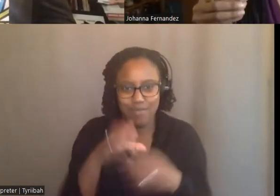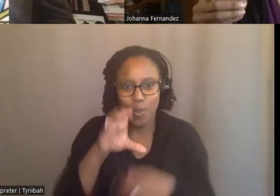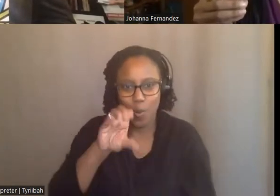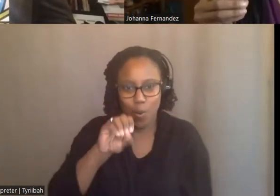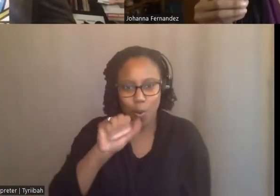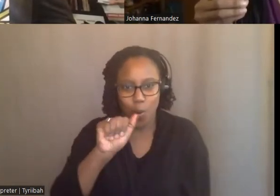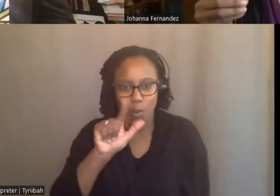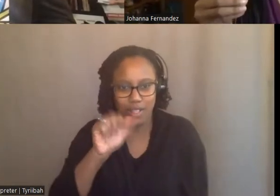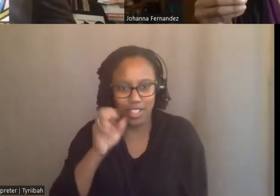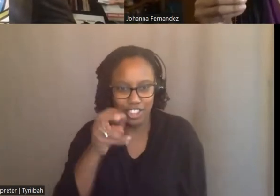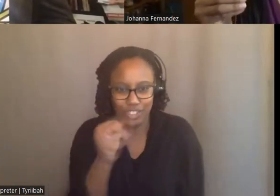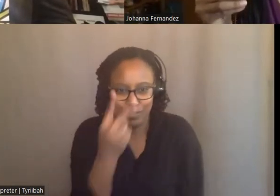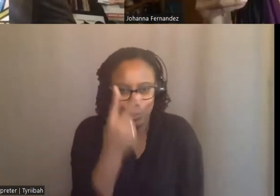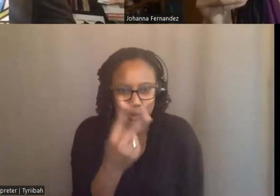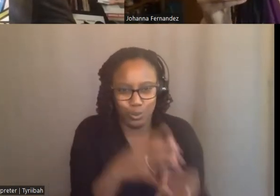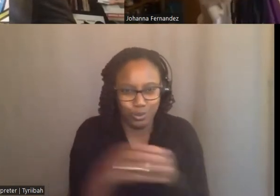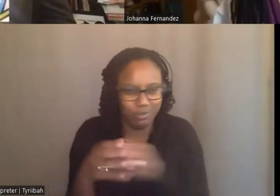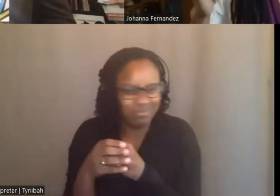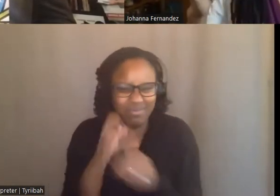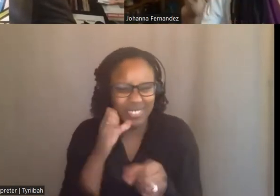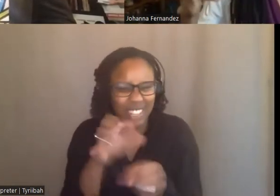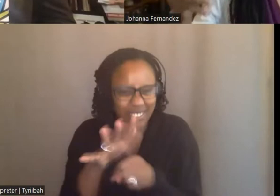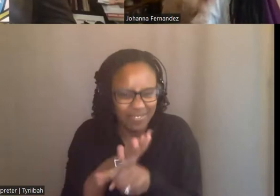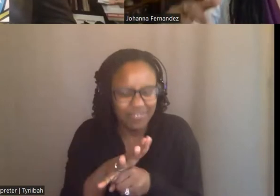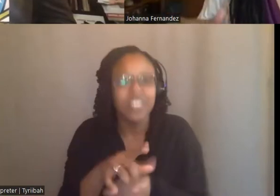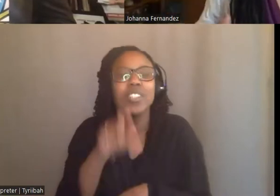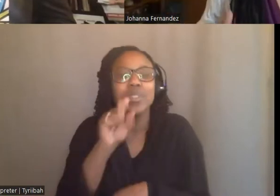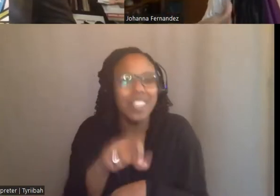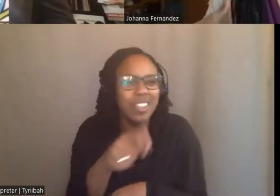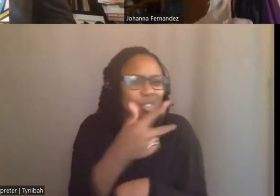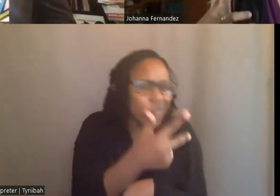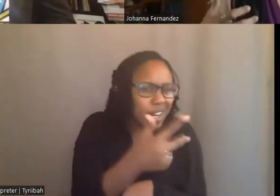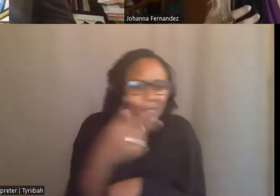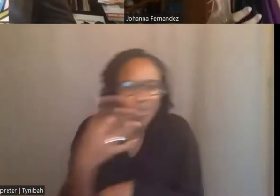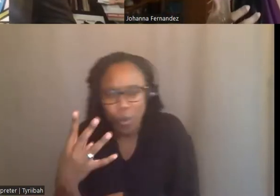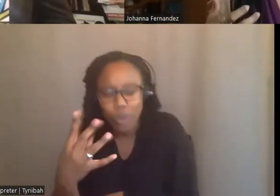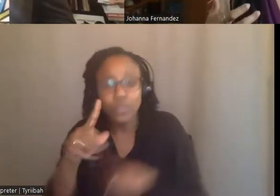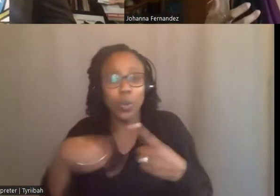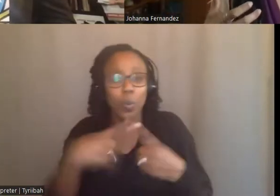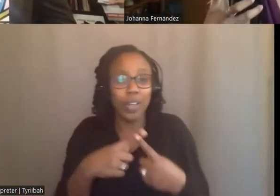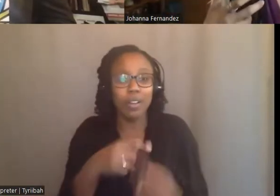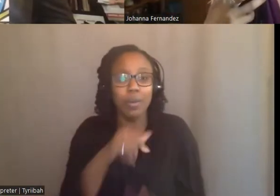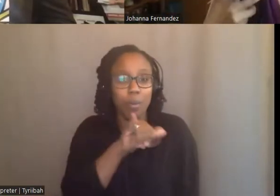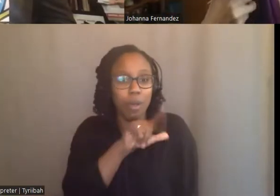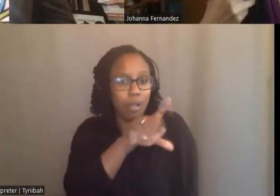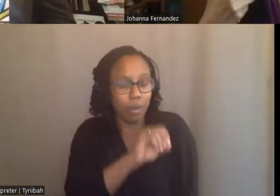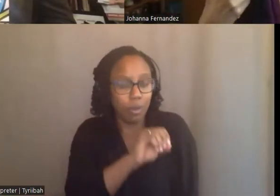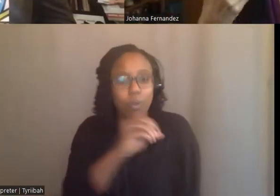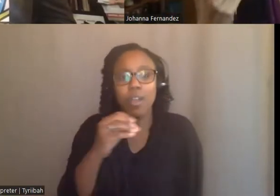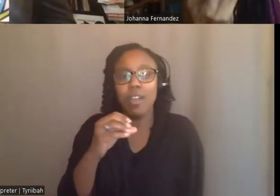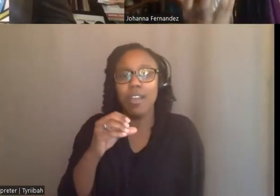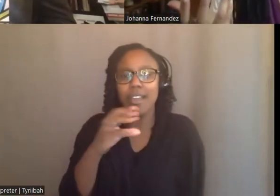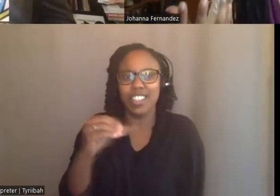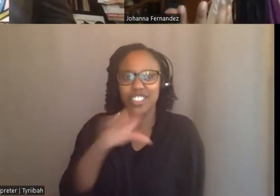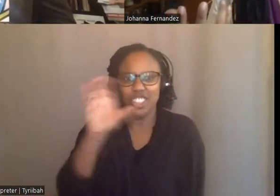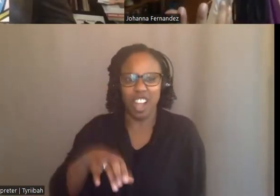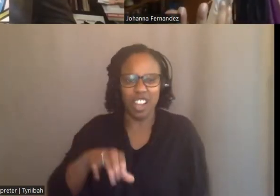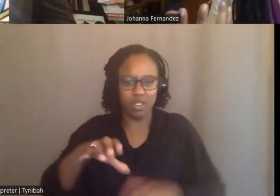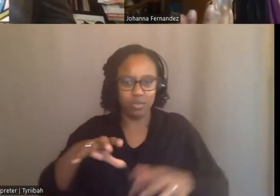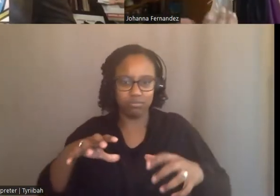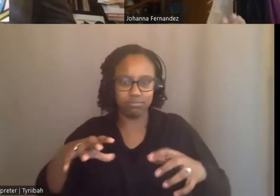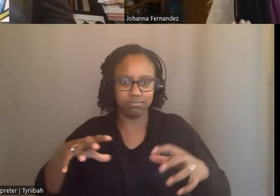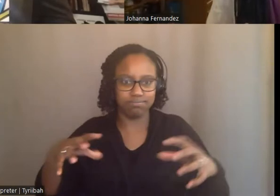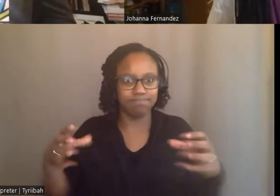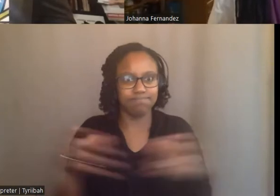four, right? So when the Young Lords in Chicago emerge and they actually reach out to the Black